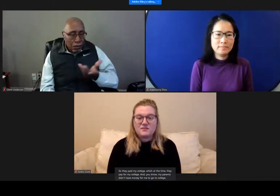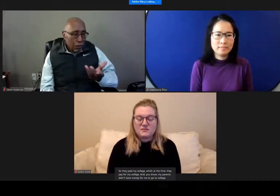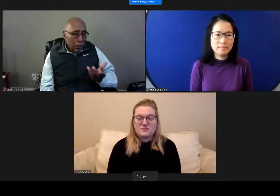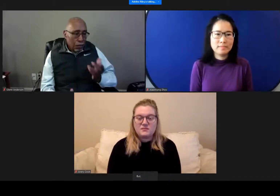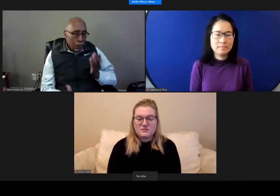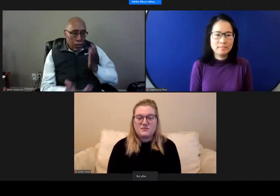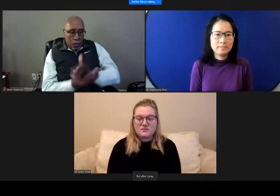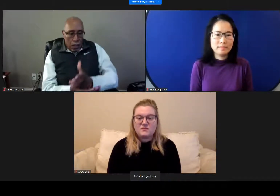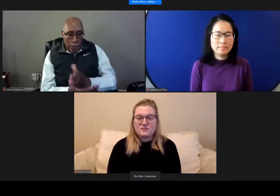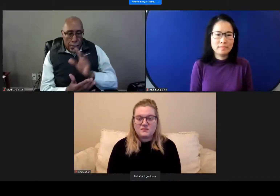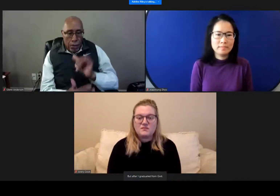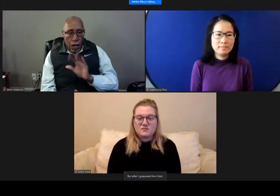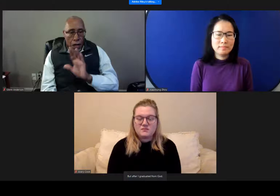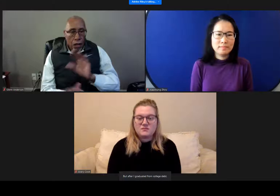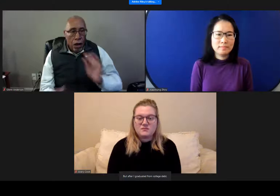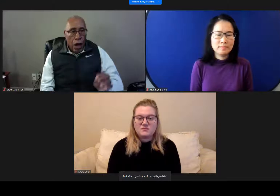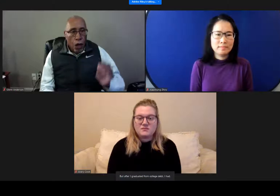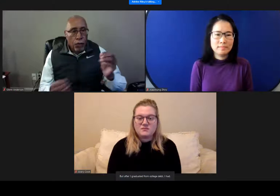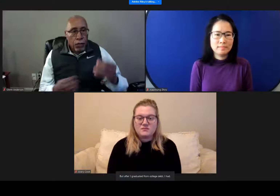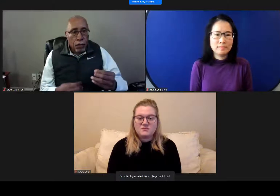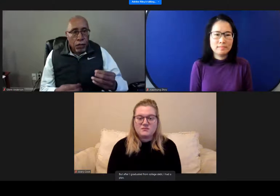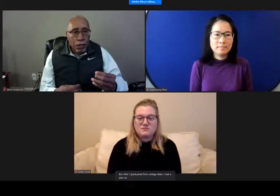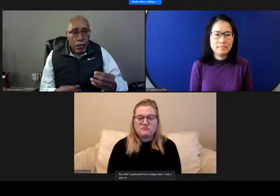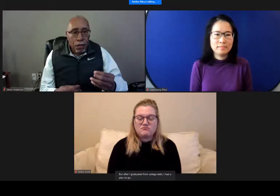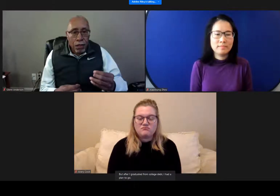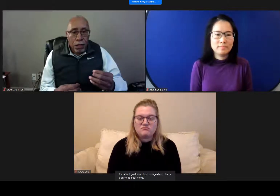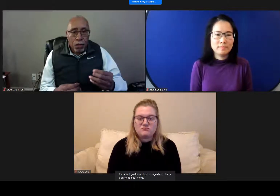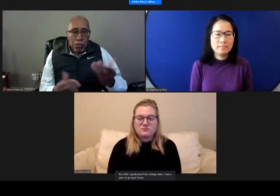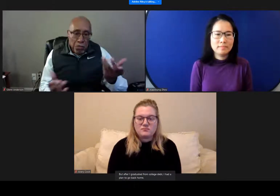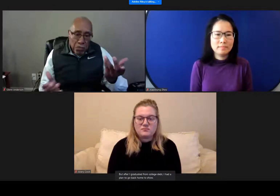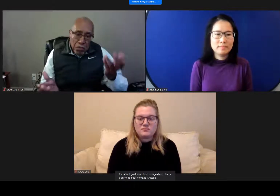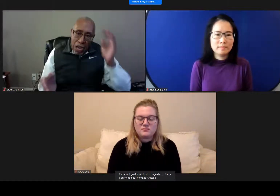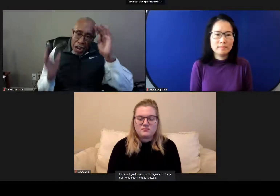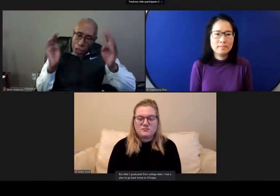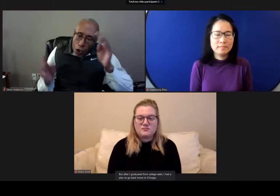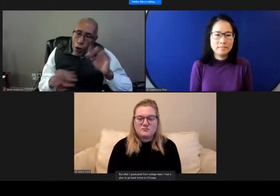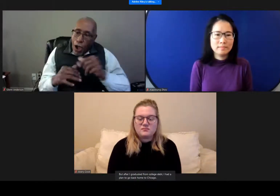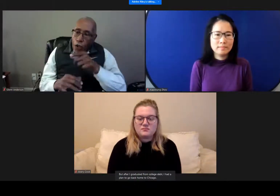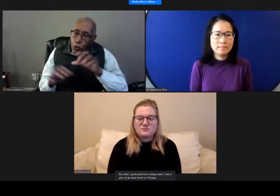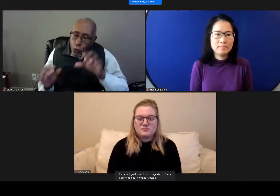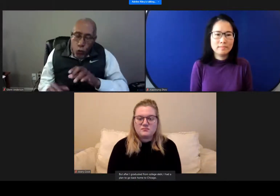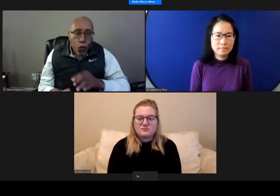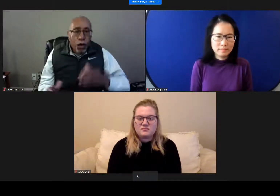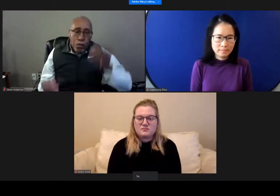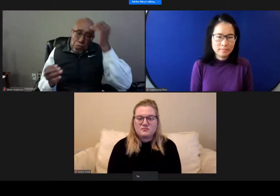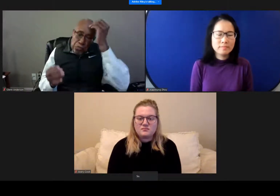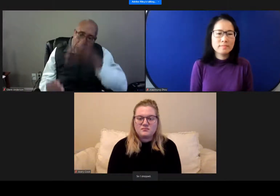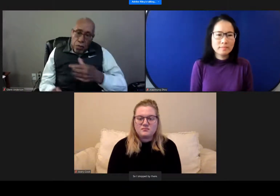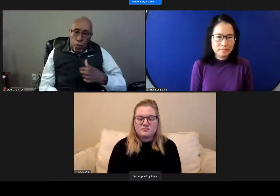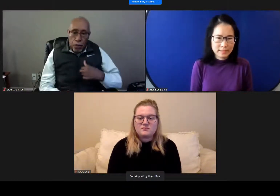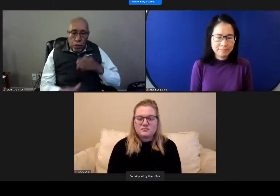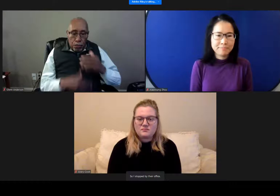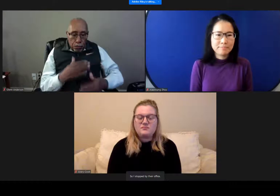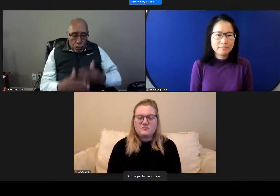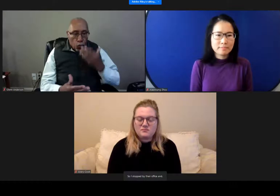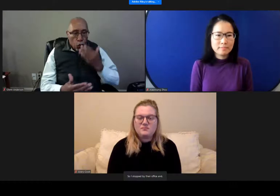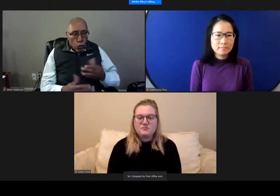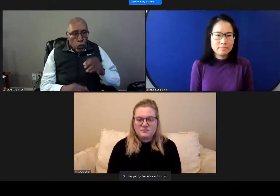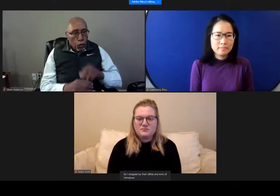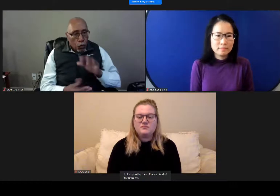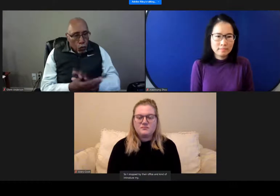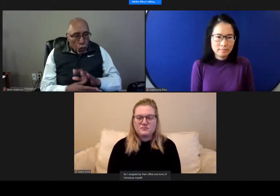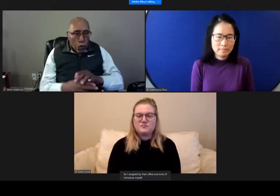But after I graduated from Gallaudet, I had a plan to go back home to Chicago. So I stopped by their office and kind of